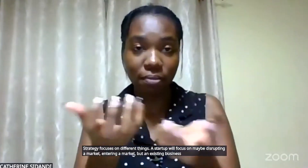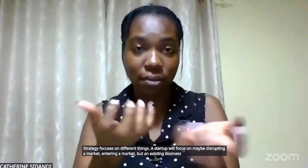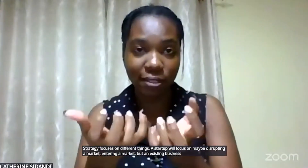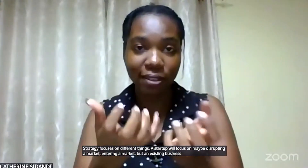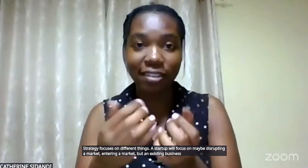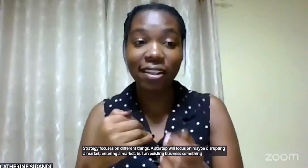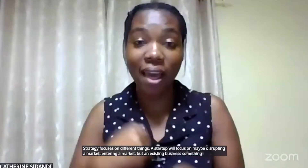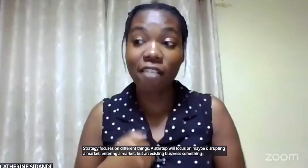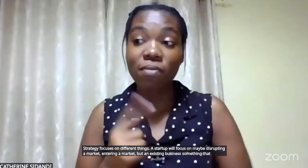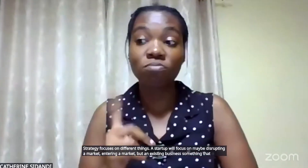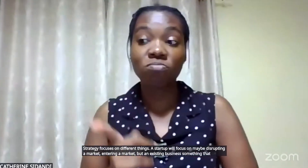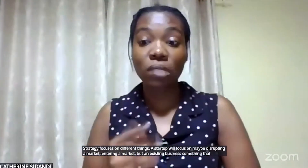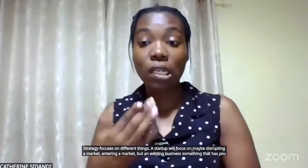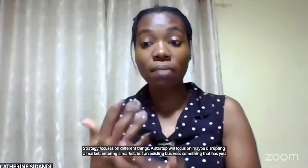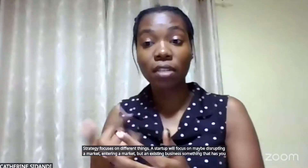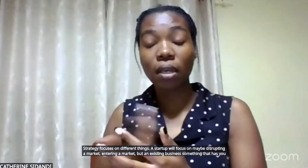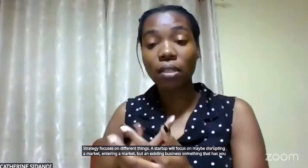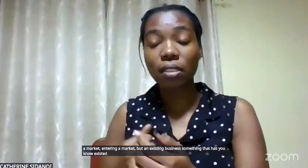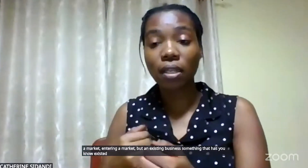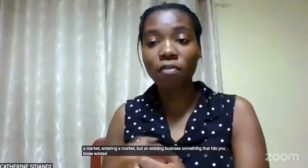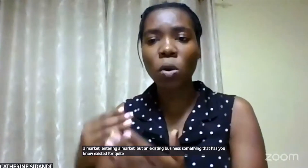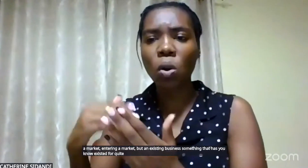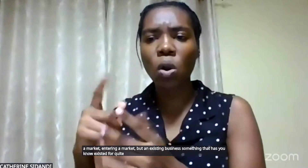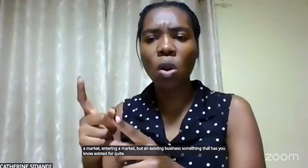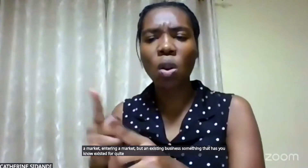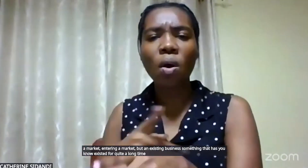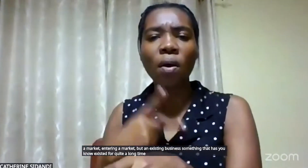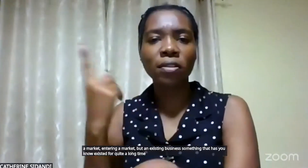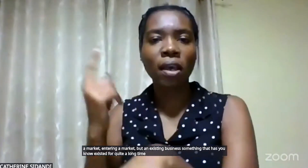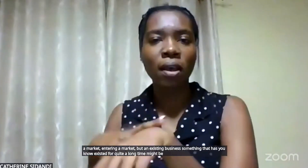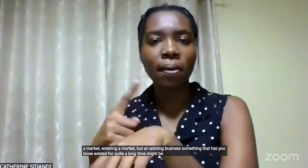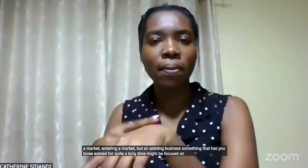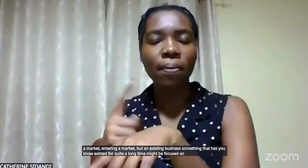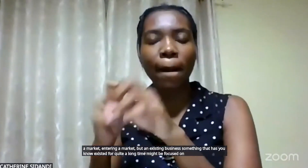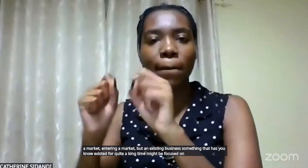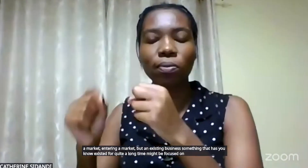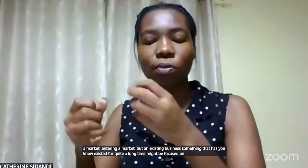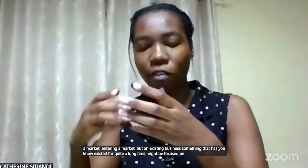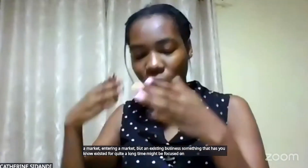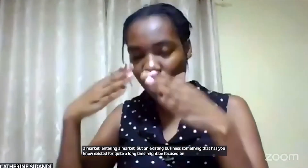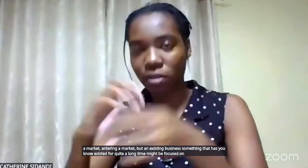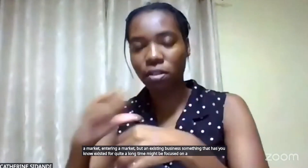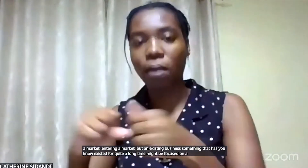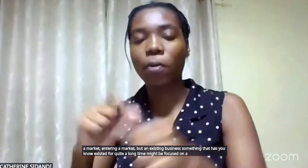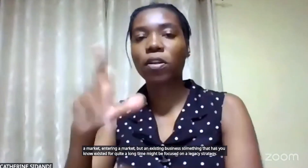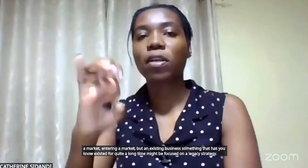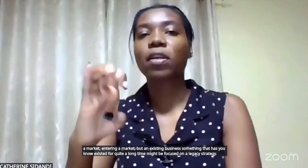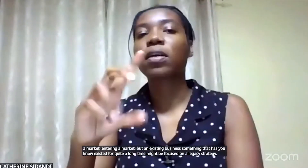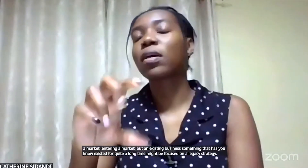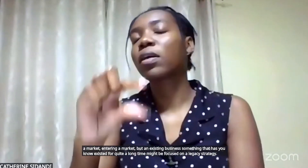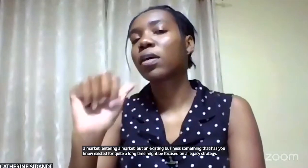that has existed for quite a long time, might be focused on a legacy strategy.